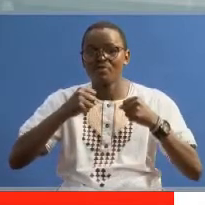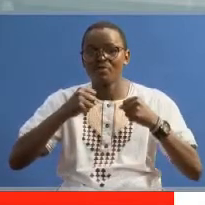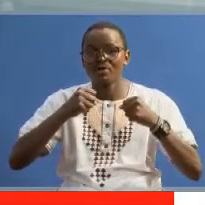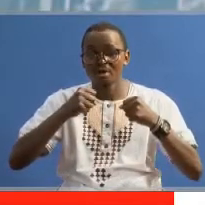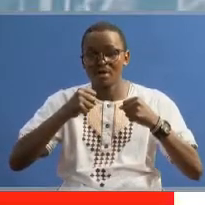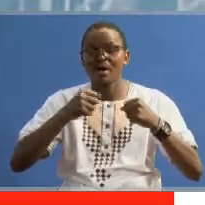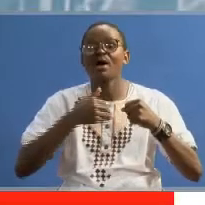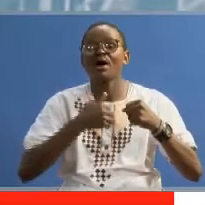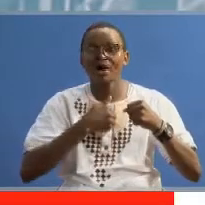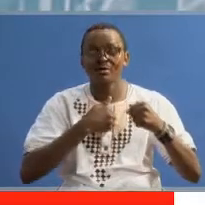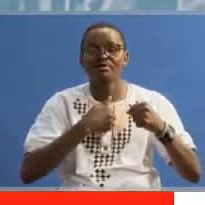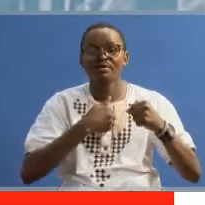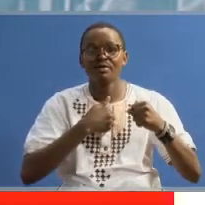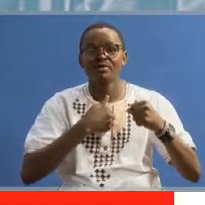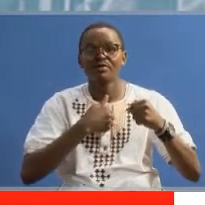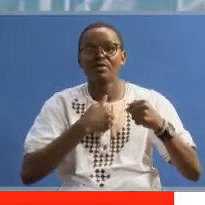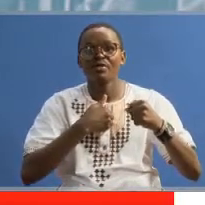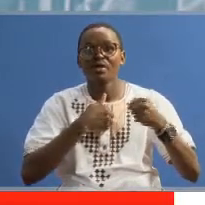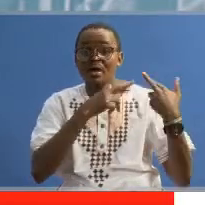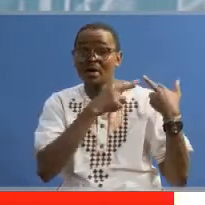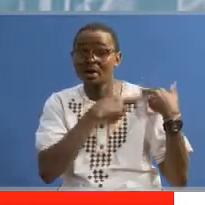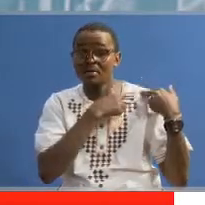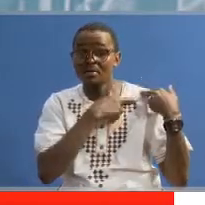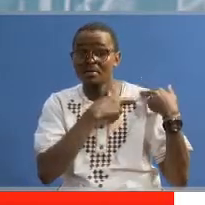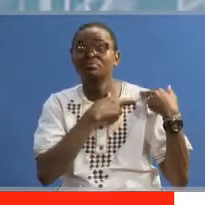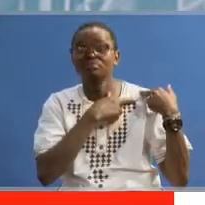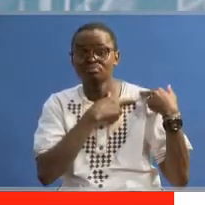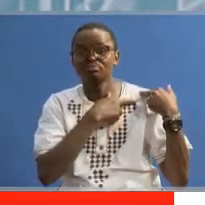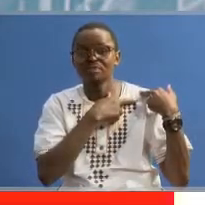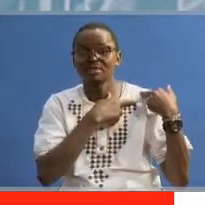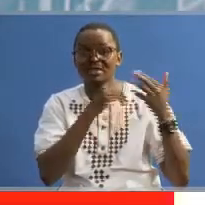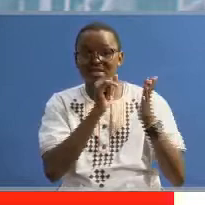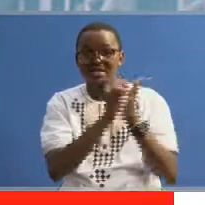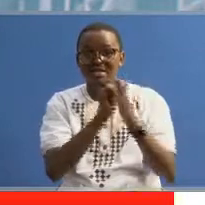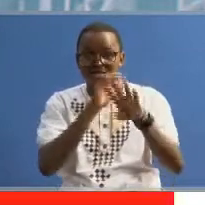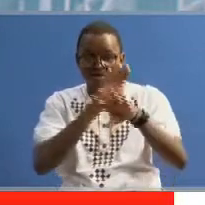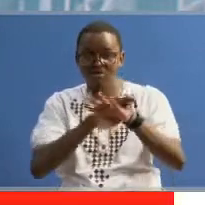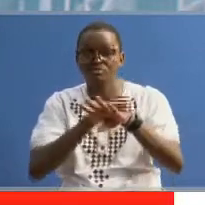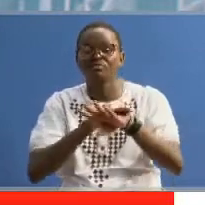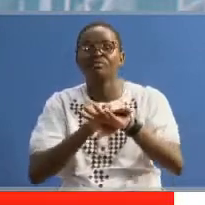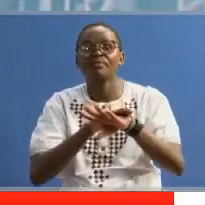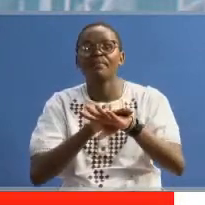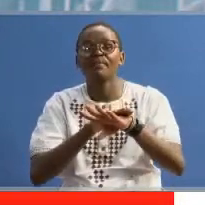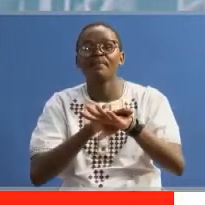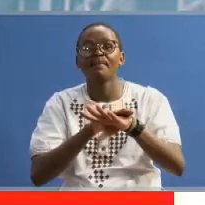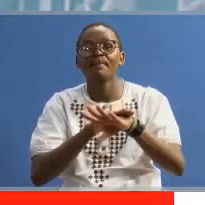bears the brand of it, he's answerable. That is a very good